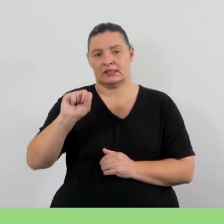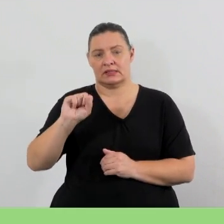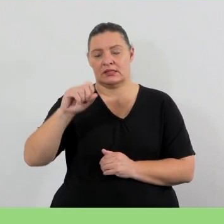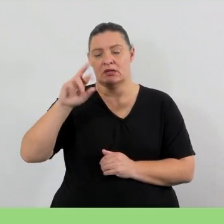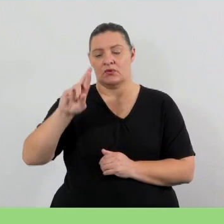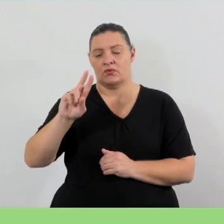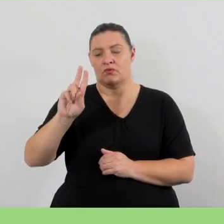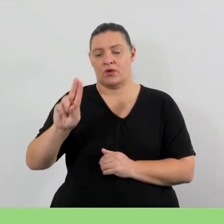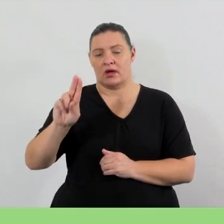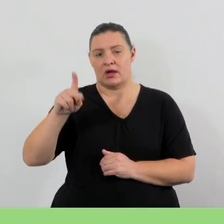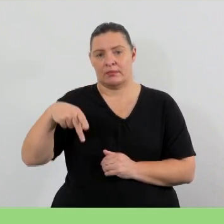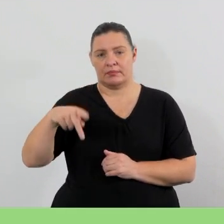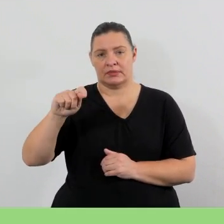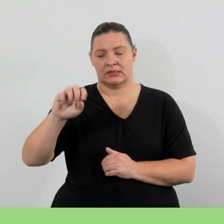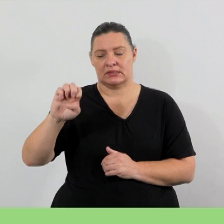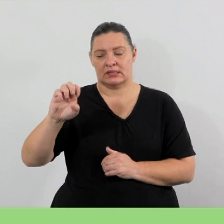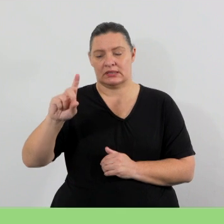disrupted.